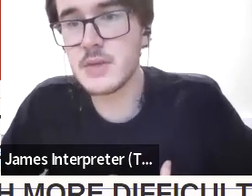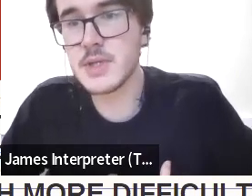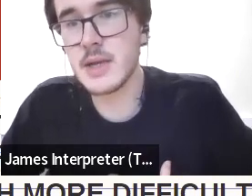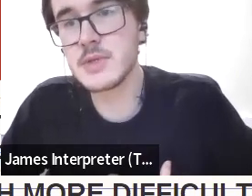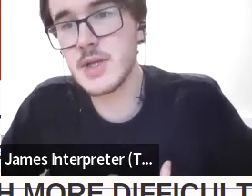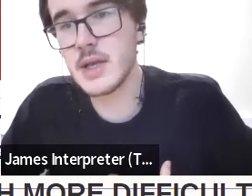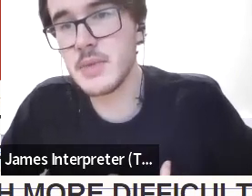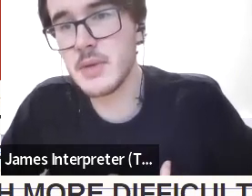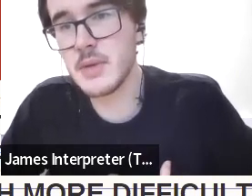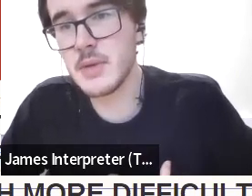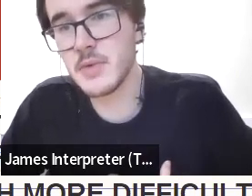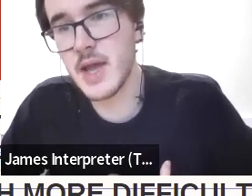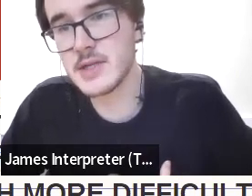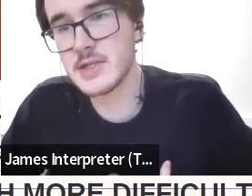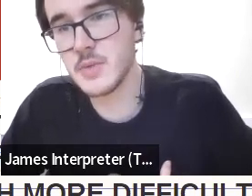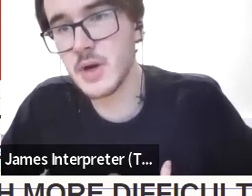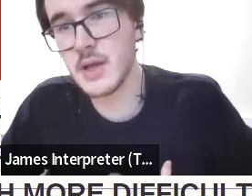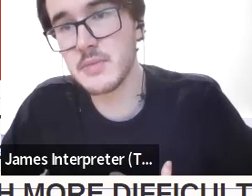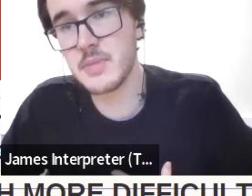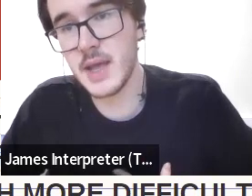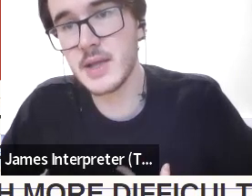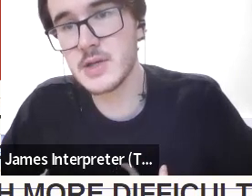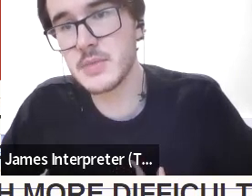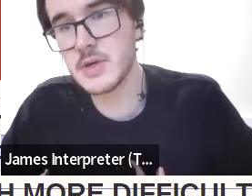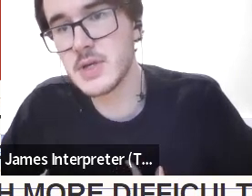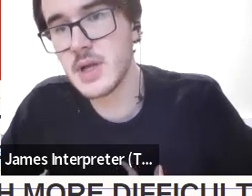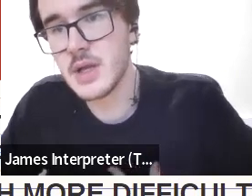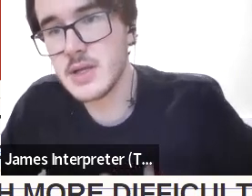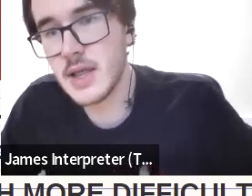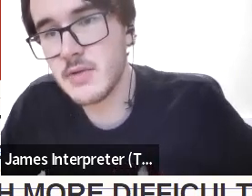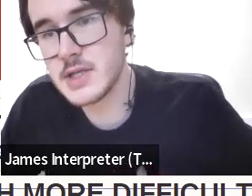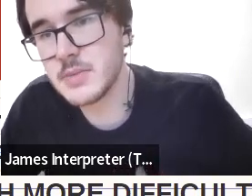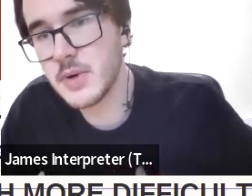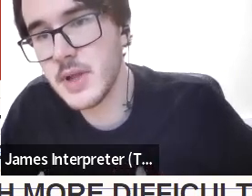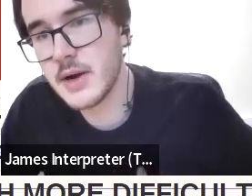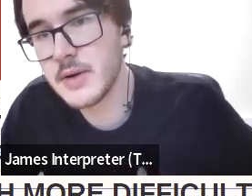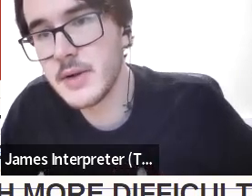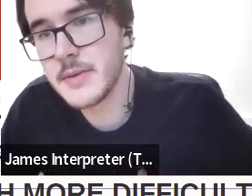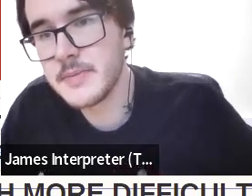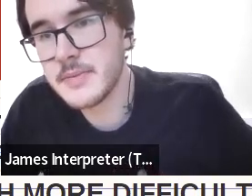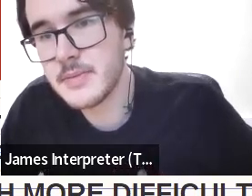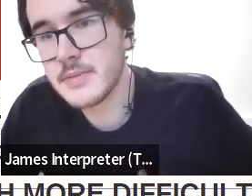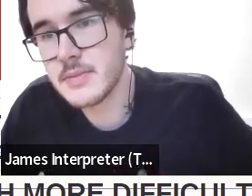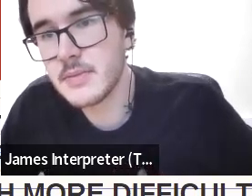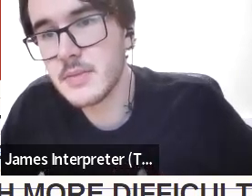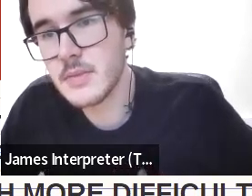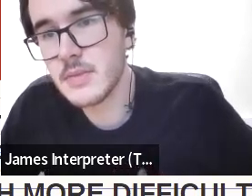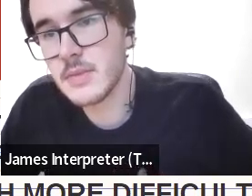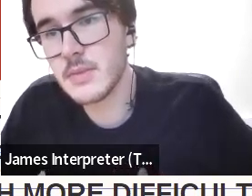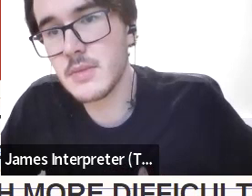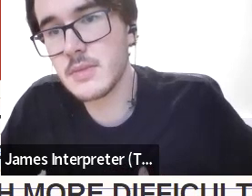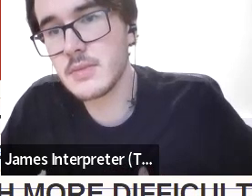But sometimes that can be a problem, access to work and paying interpreters to get the right support there.